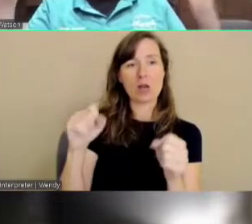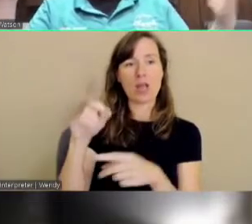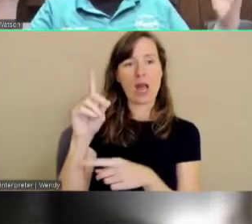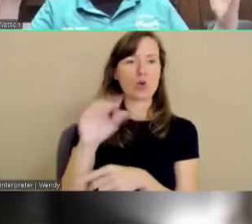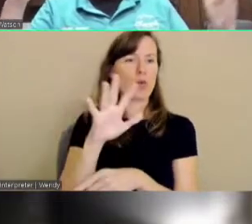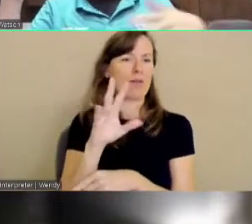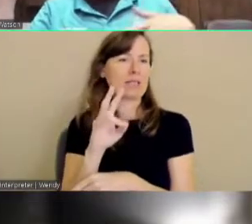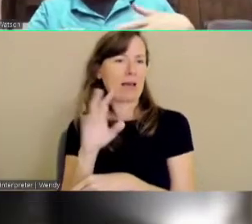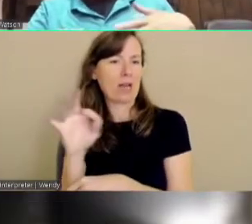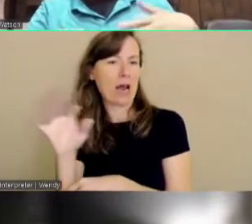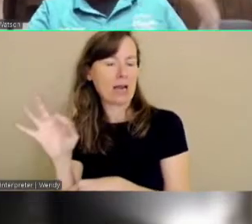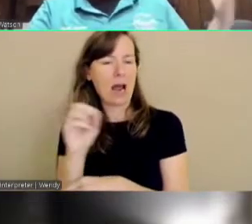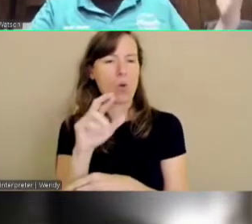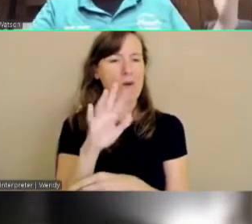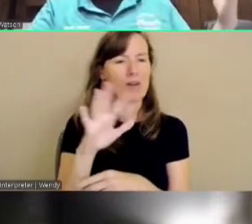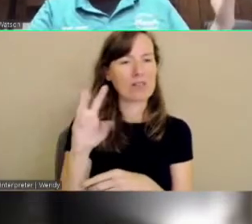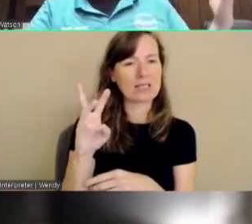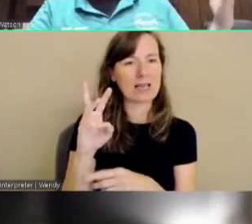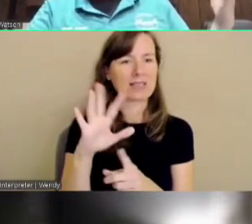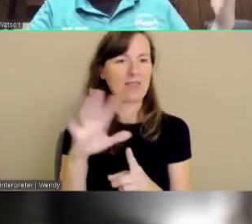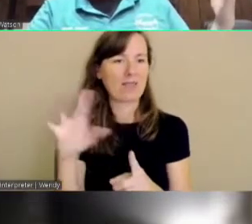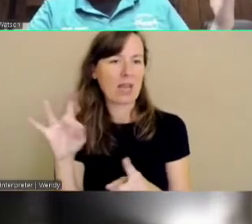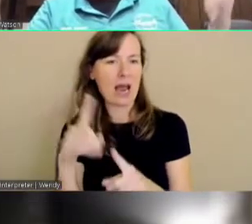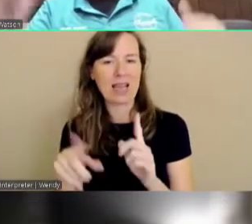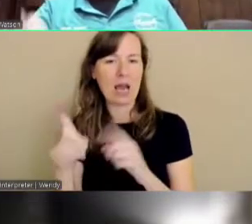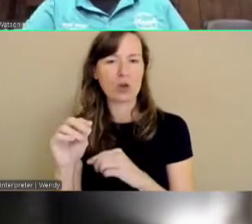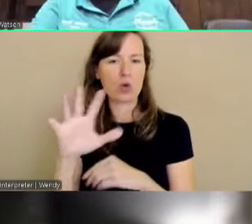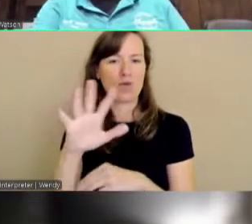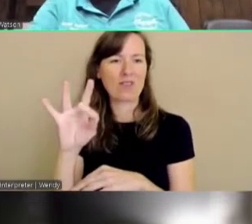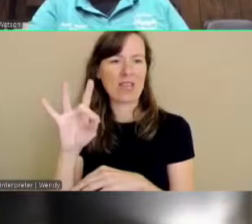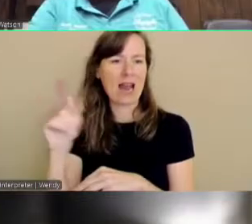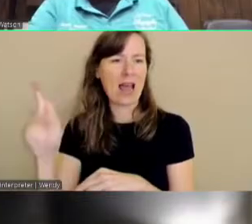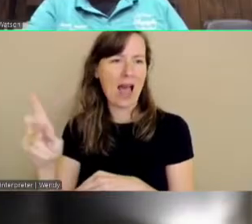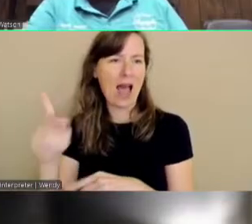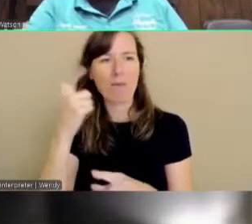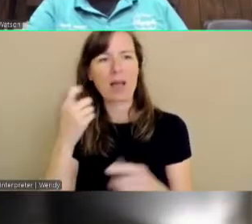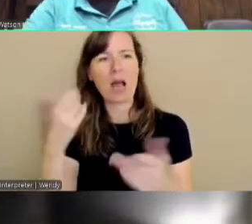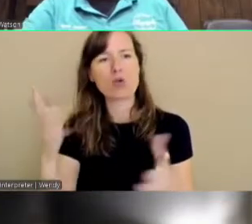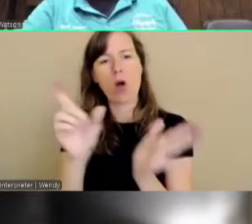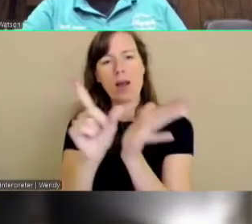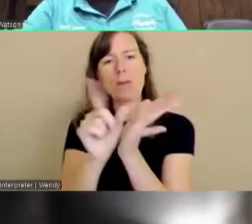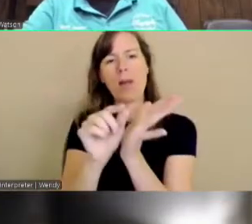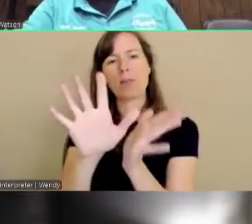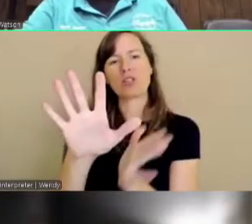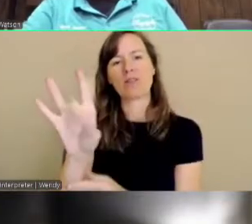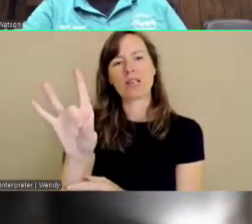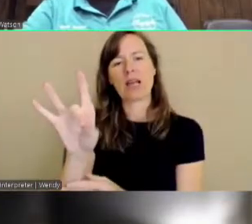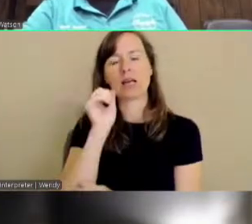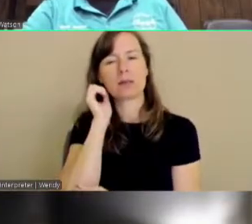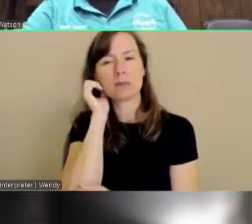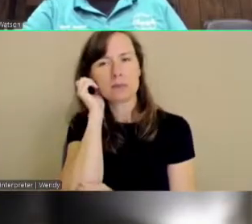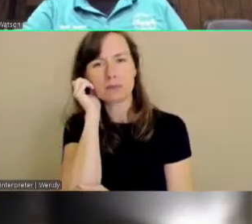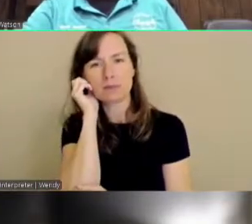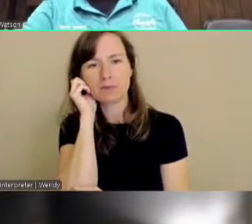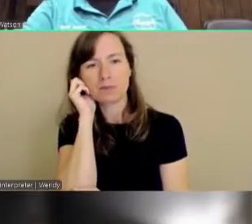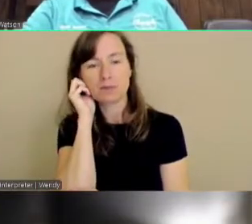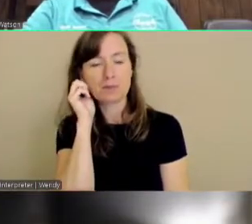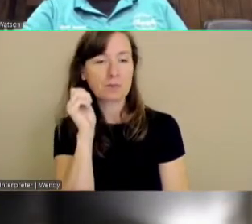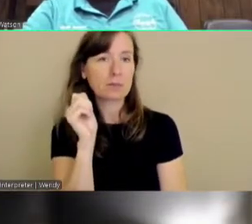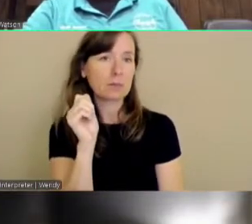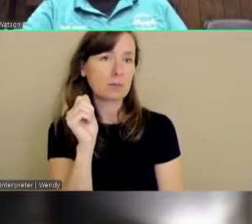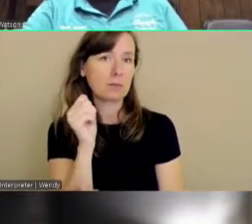57.99 or 56 or 58. You can't do 58 and a half because you published the 58. So is